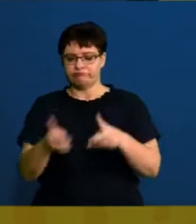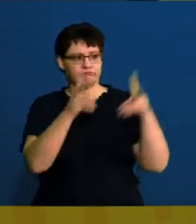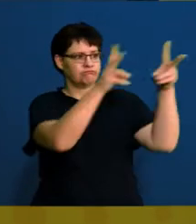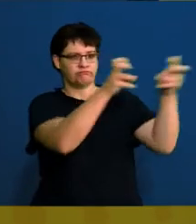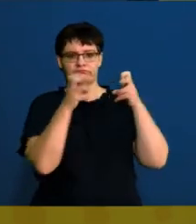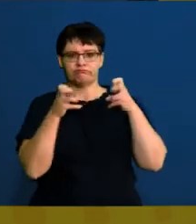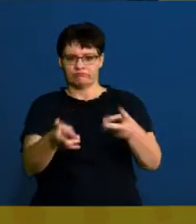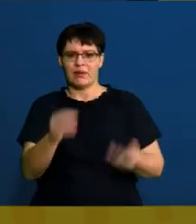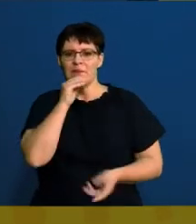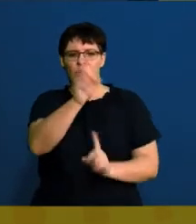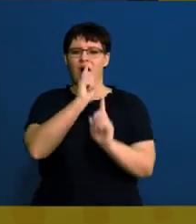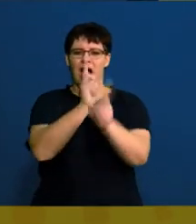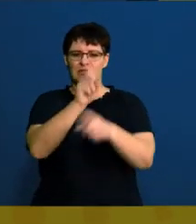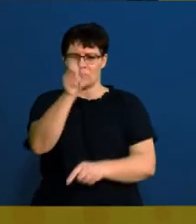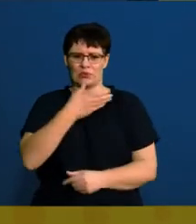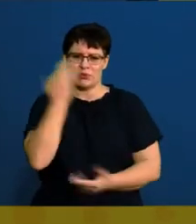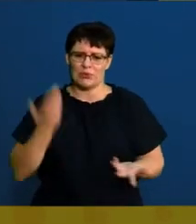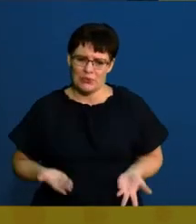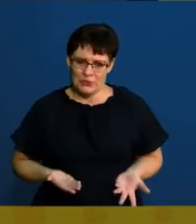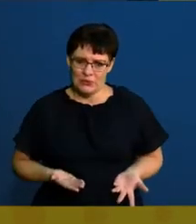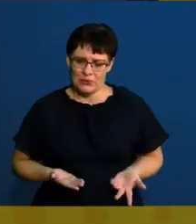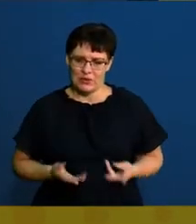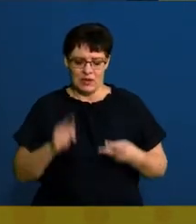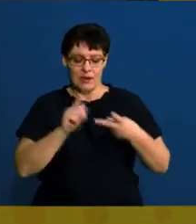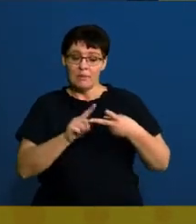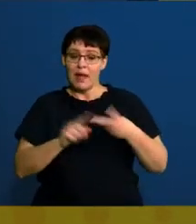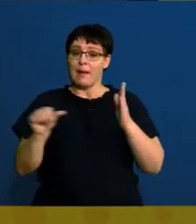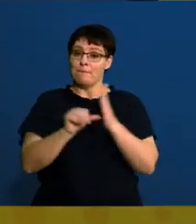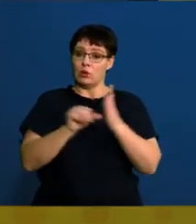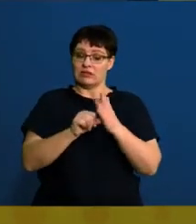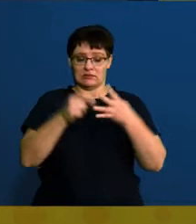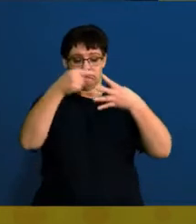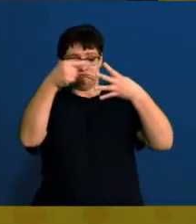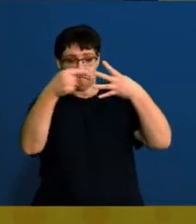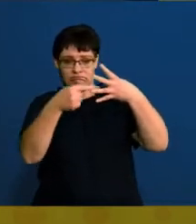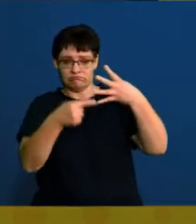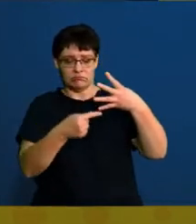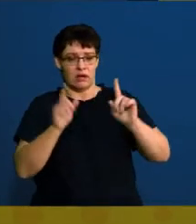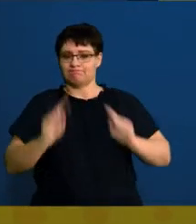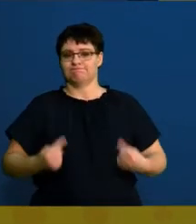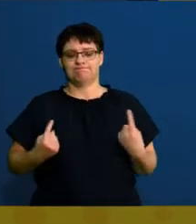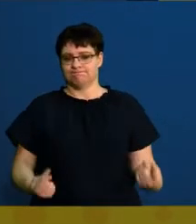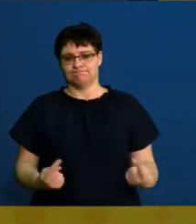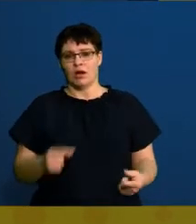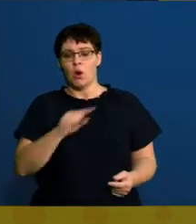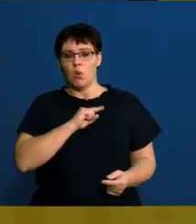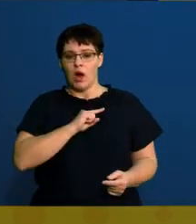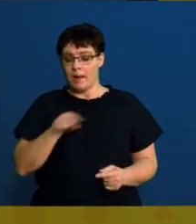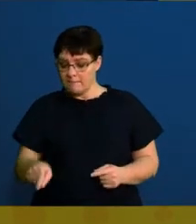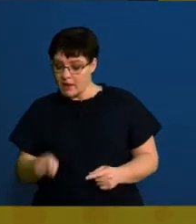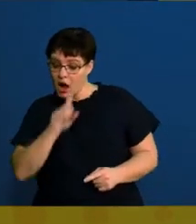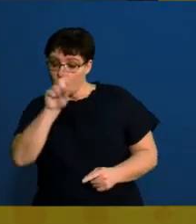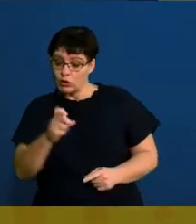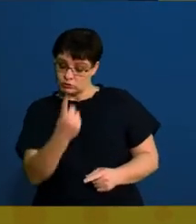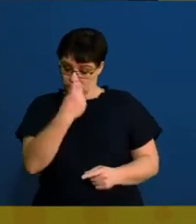it means you're not answering the question. They are unable to sift out important points, which means they're not focusing on the task at